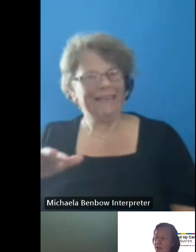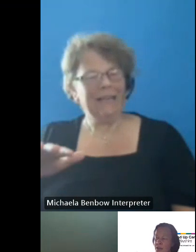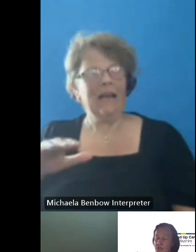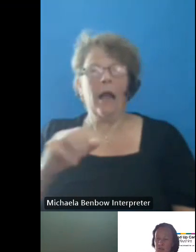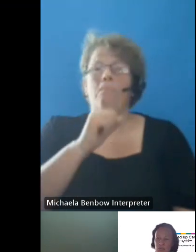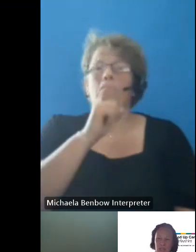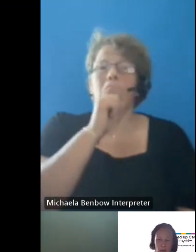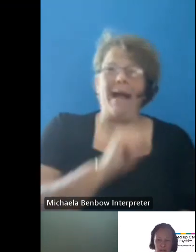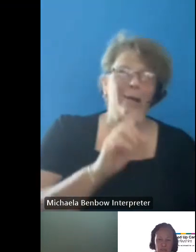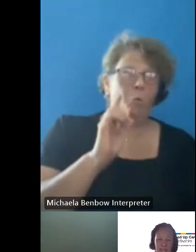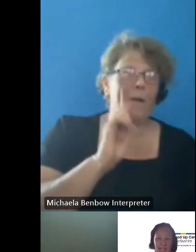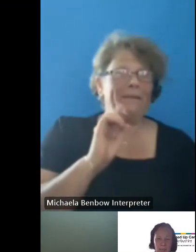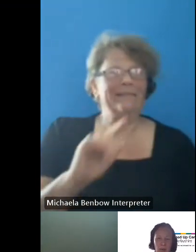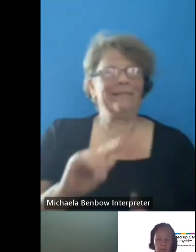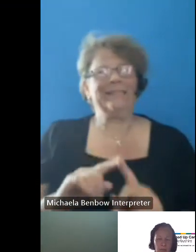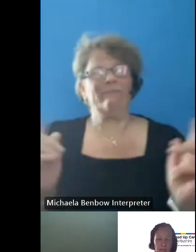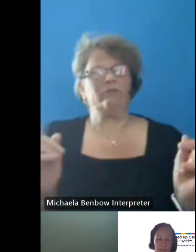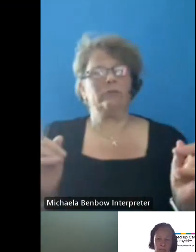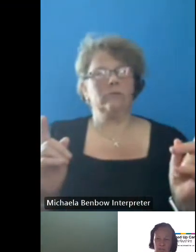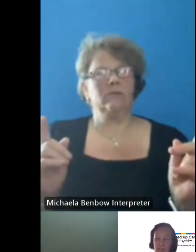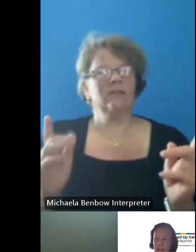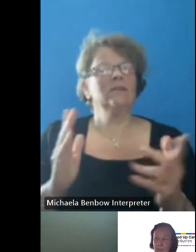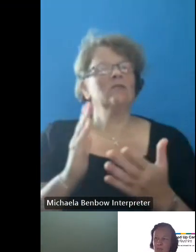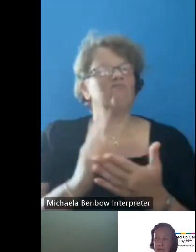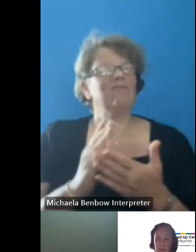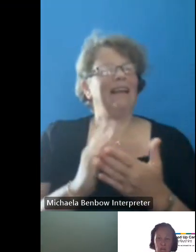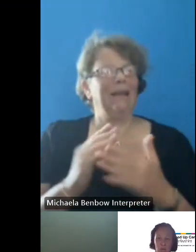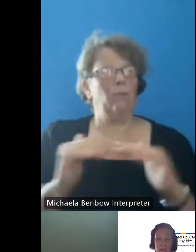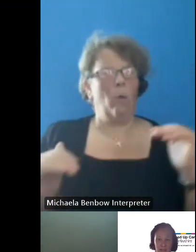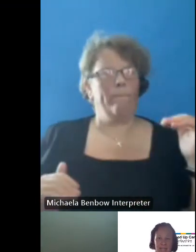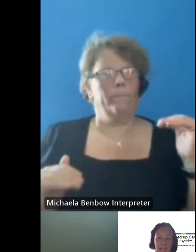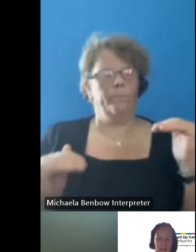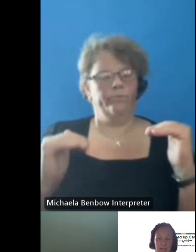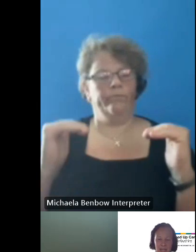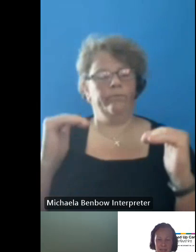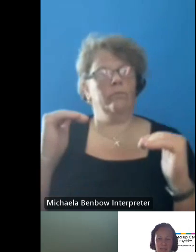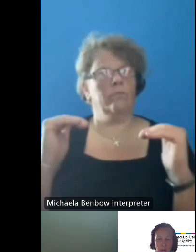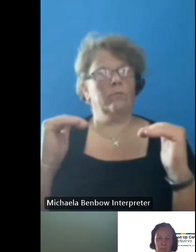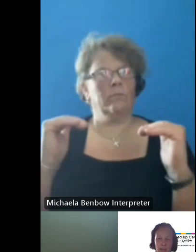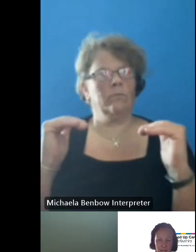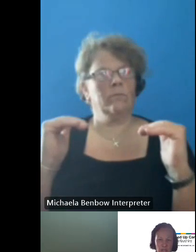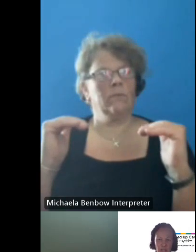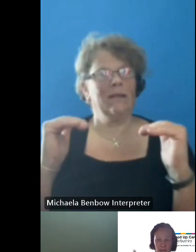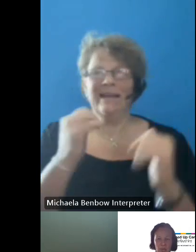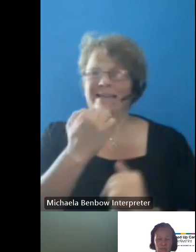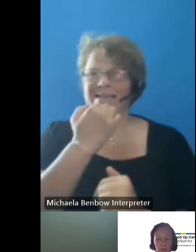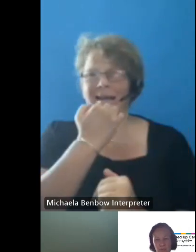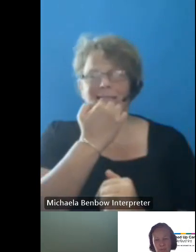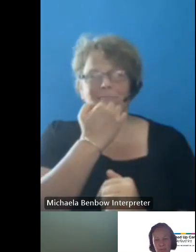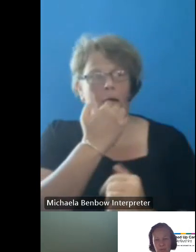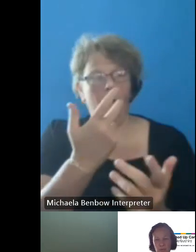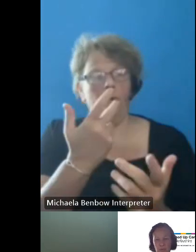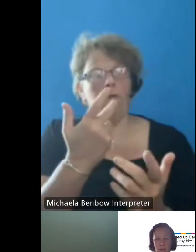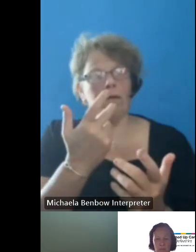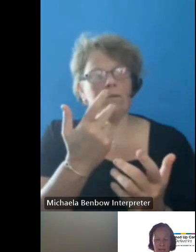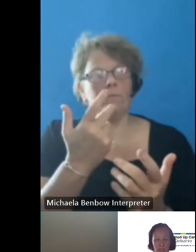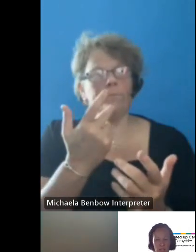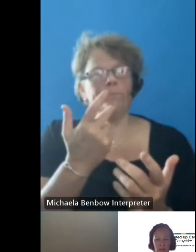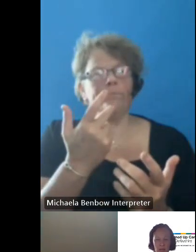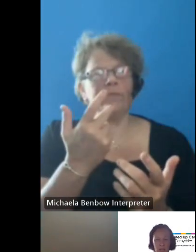So it really is about closing some of those gaps and being able to show in our data in years to come that actually we've sort